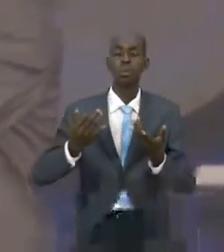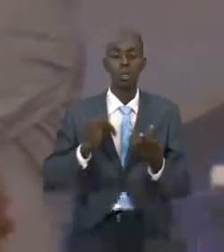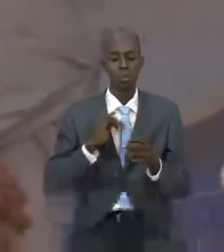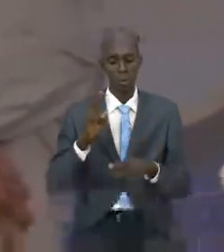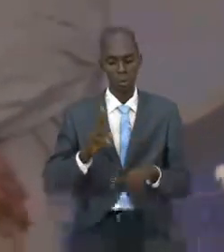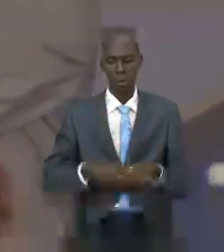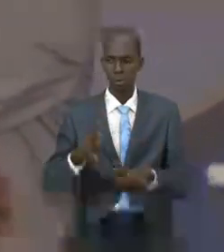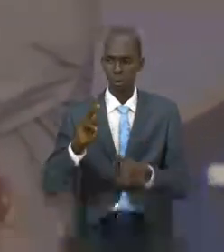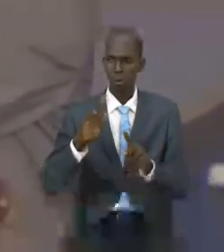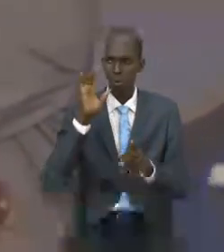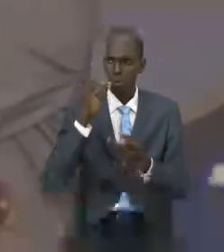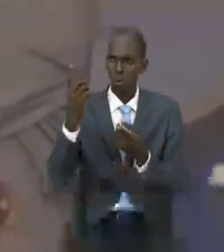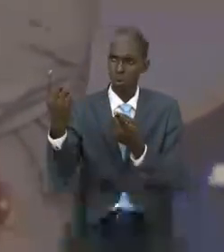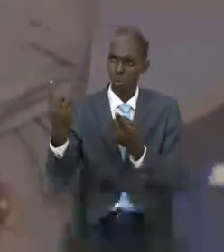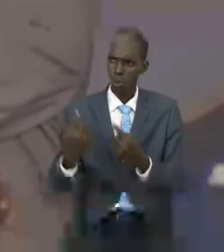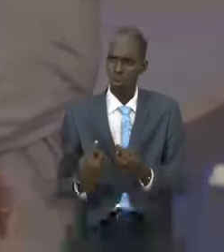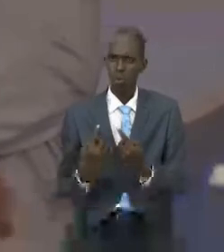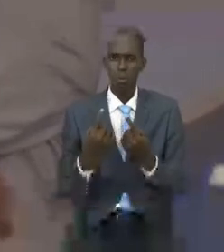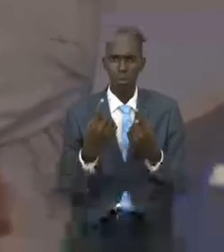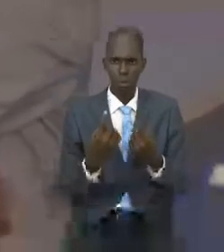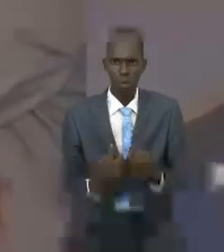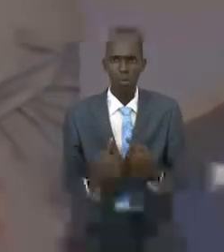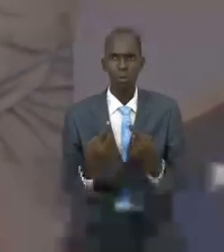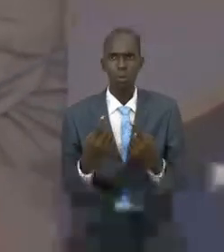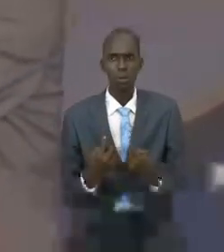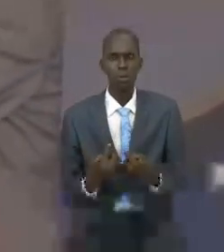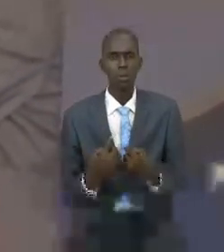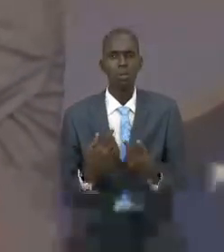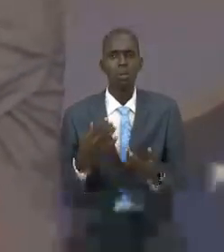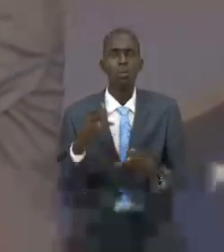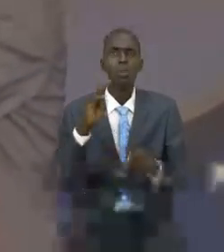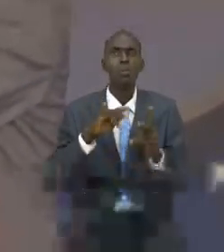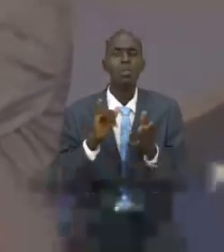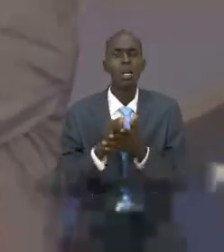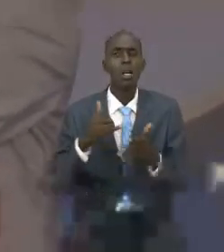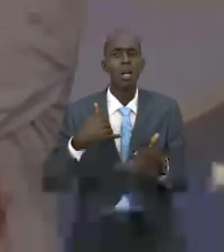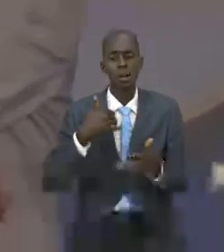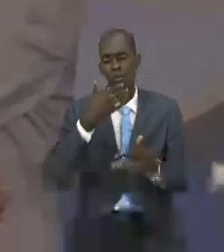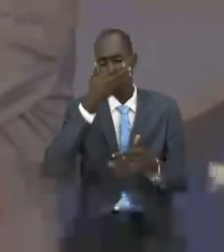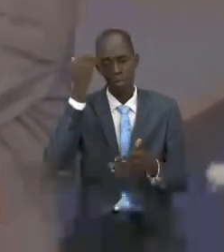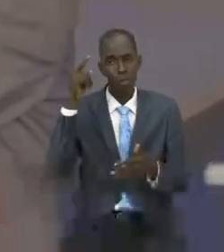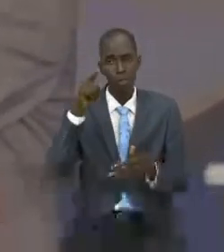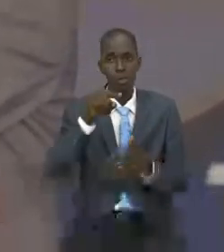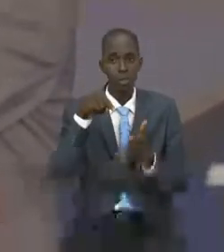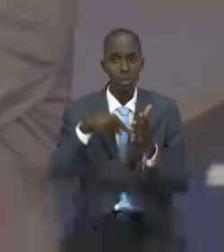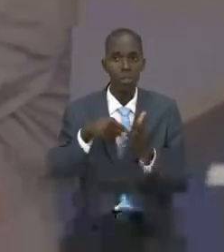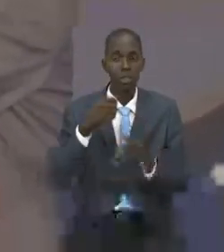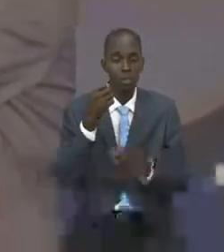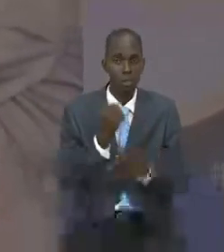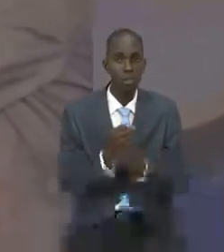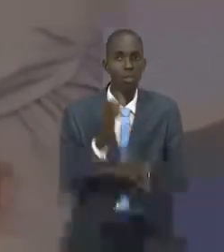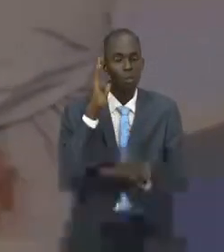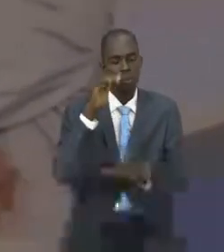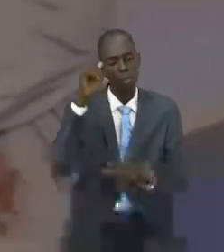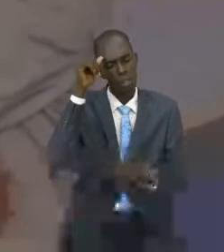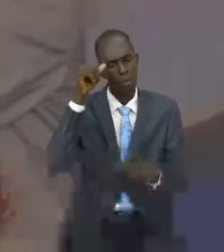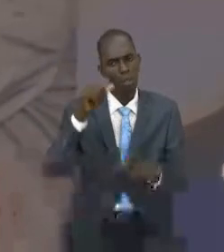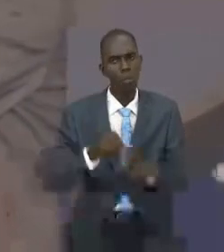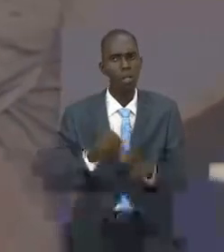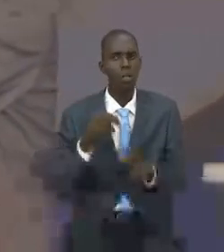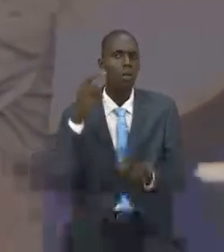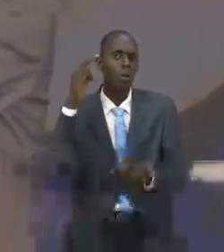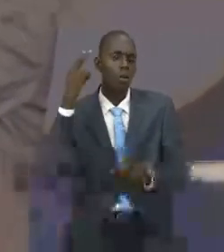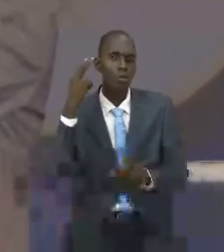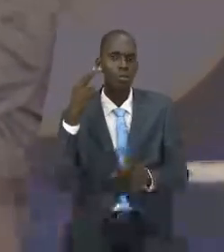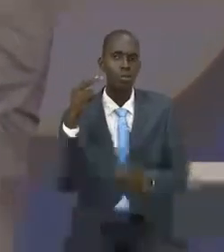coming and they give to me. Uncle who has forgotten me all these years will remember me. And nephew will